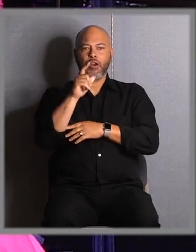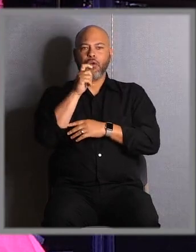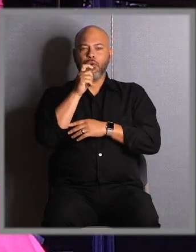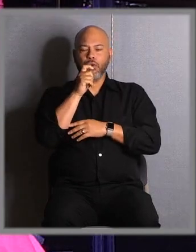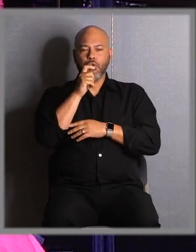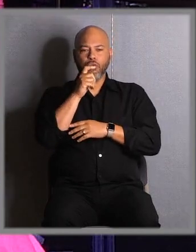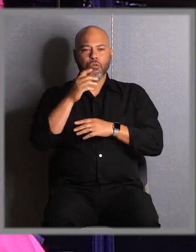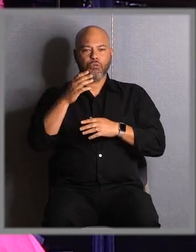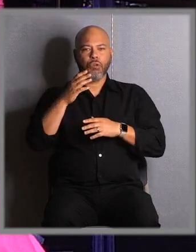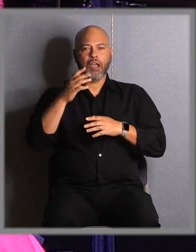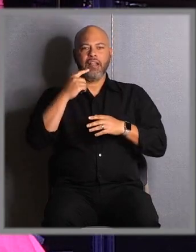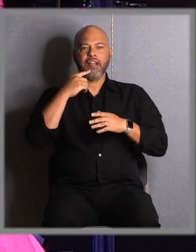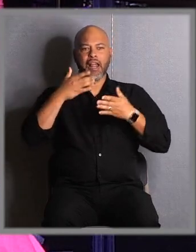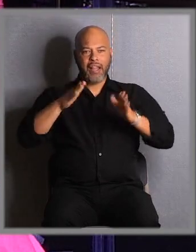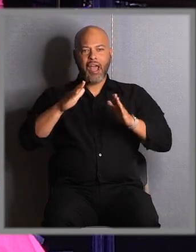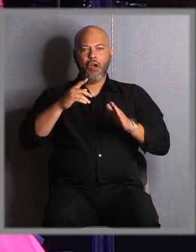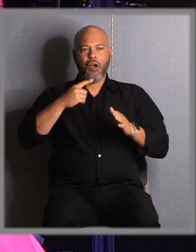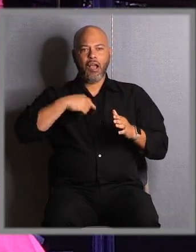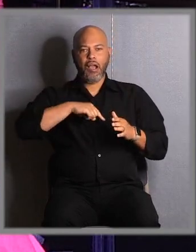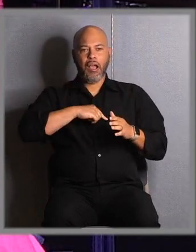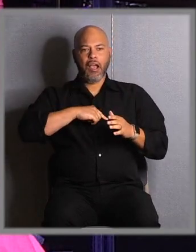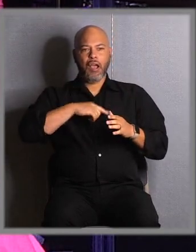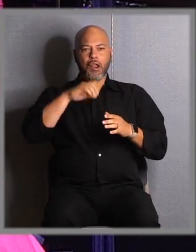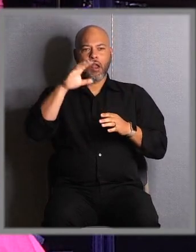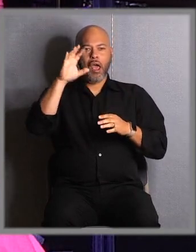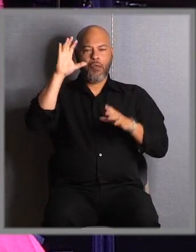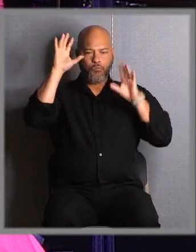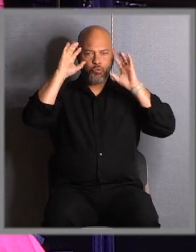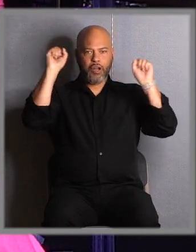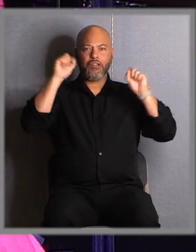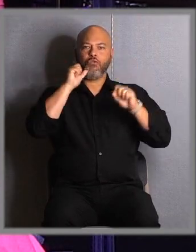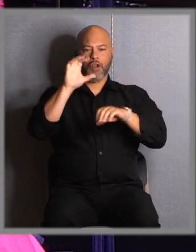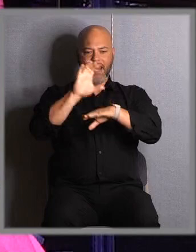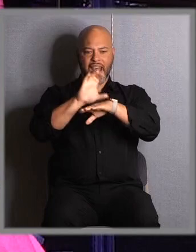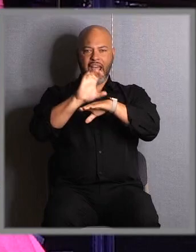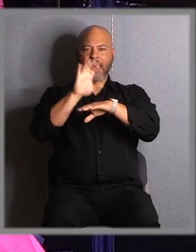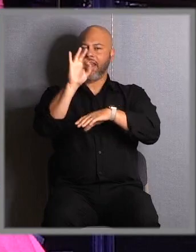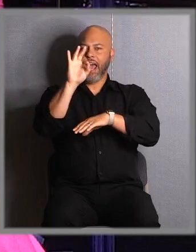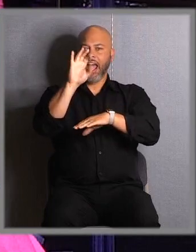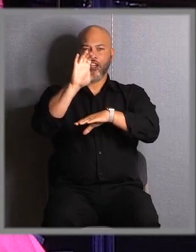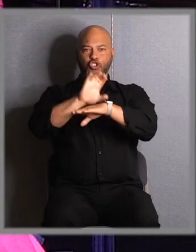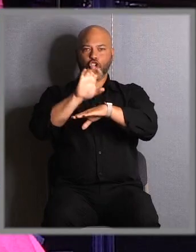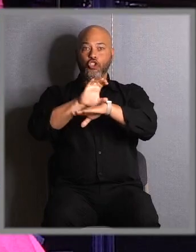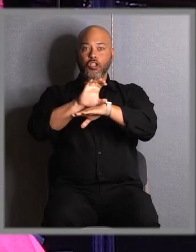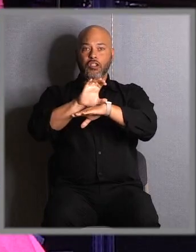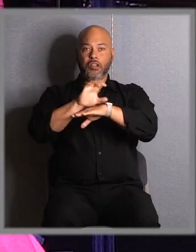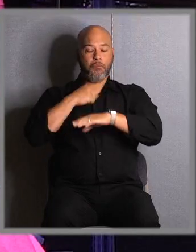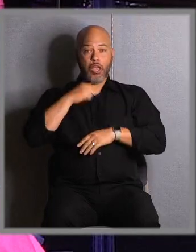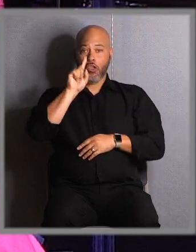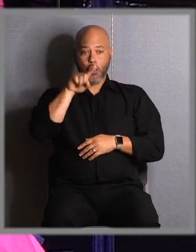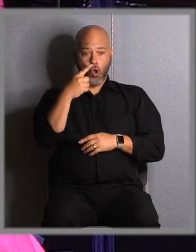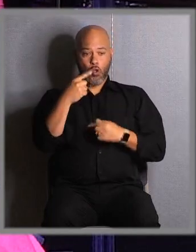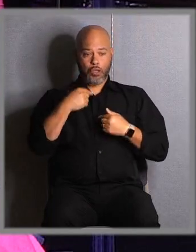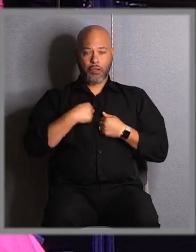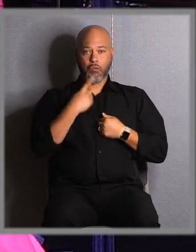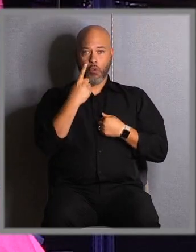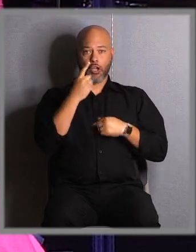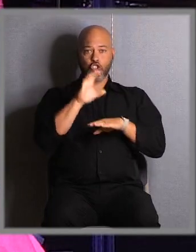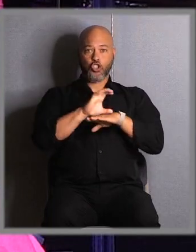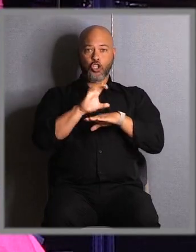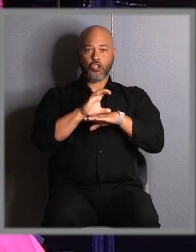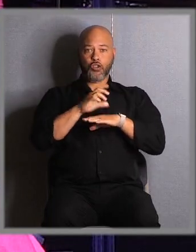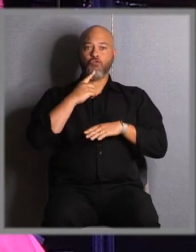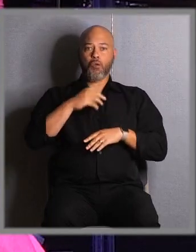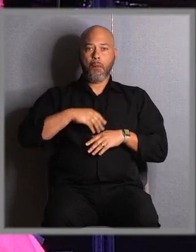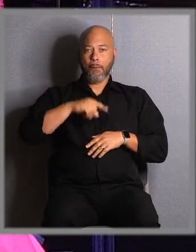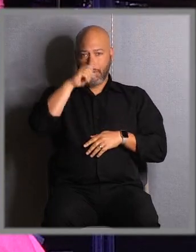president. These are nine churches in our county. White churches. I'm the only African-American church, which I did have